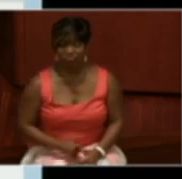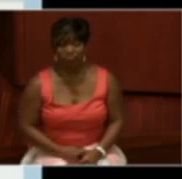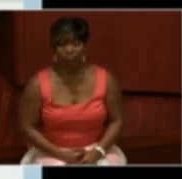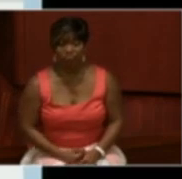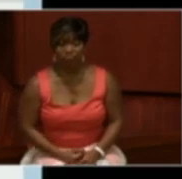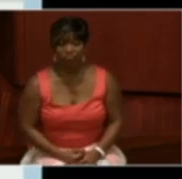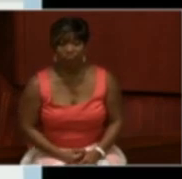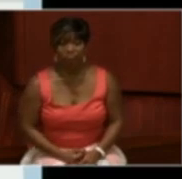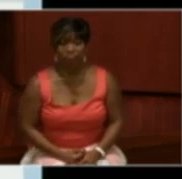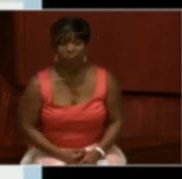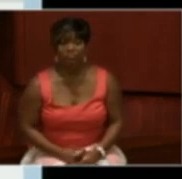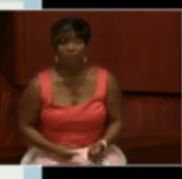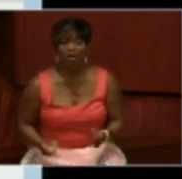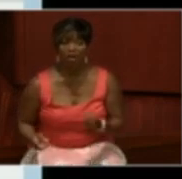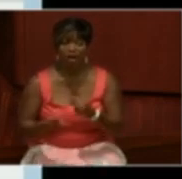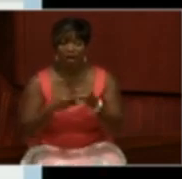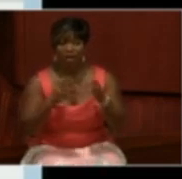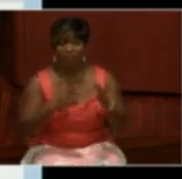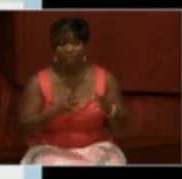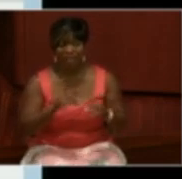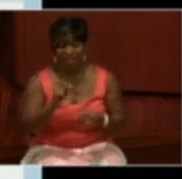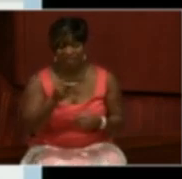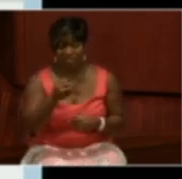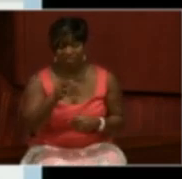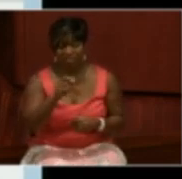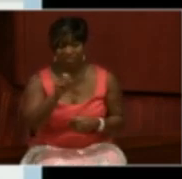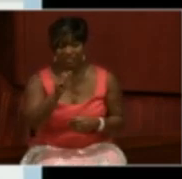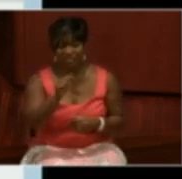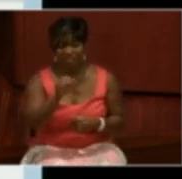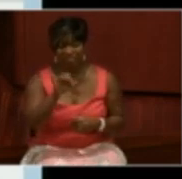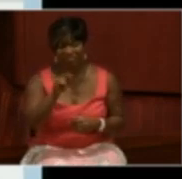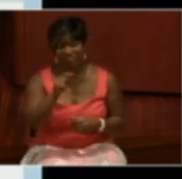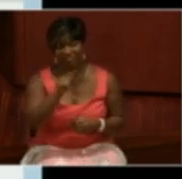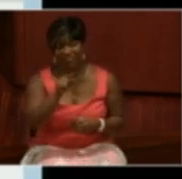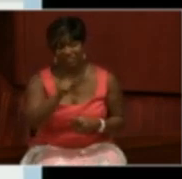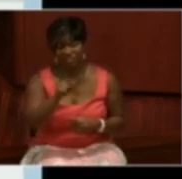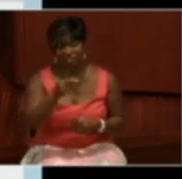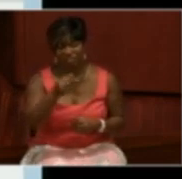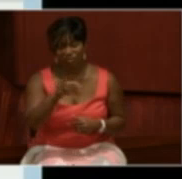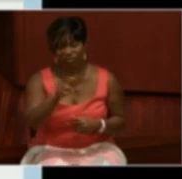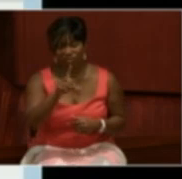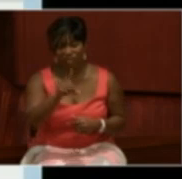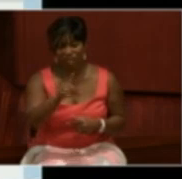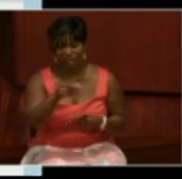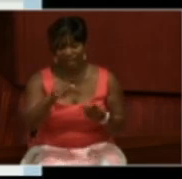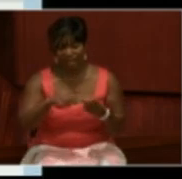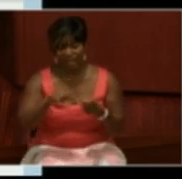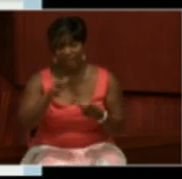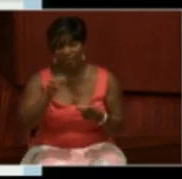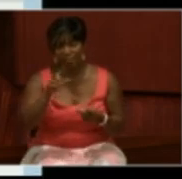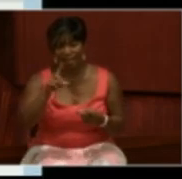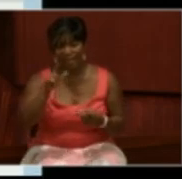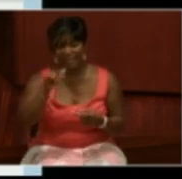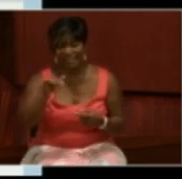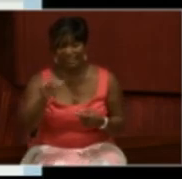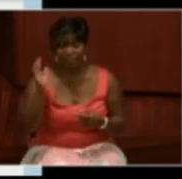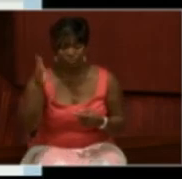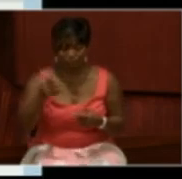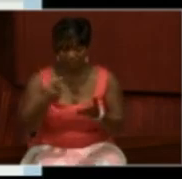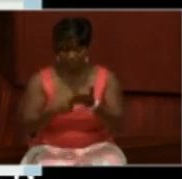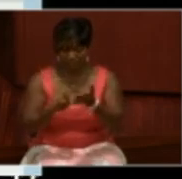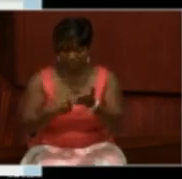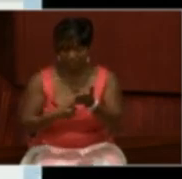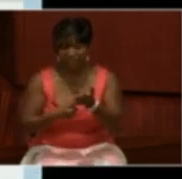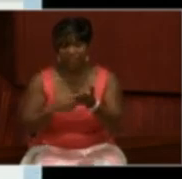1-855-309-8404. Archivists Theresa Fitzgerald and Ashley Mattingly will discuss the military and civilian personnel records maintained at the